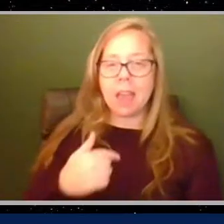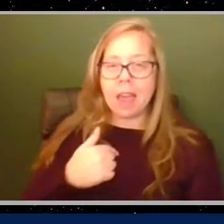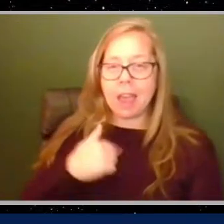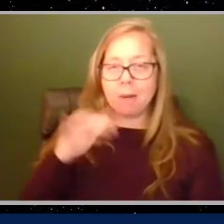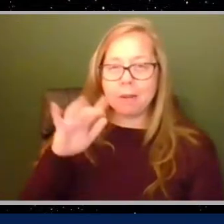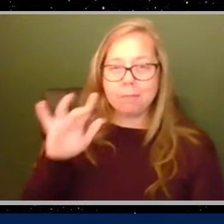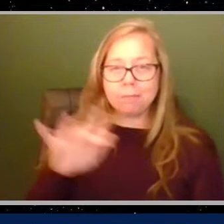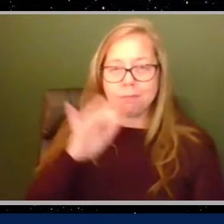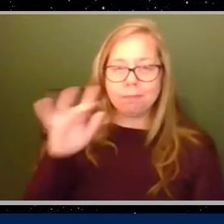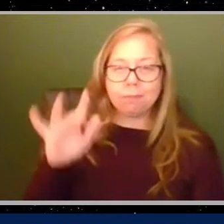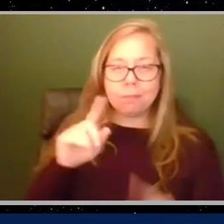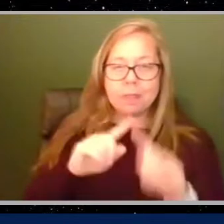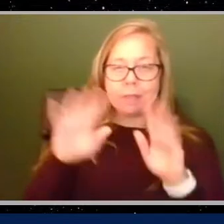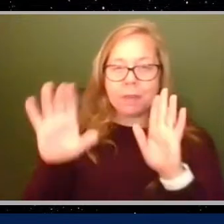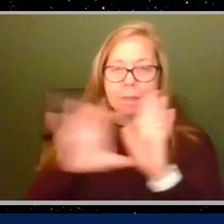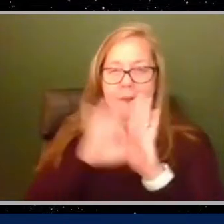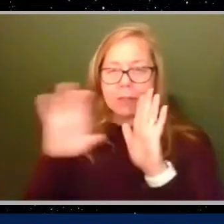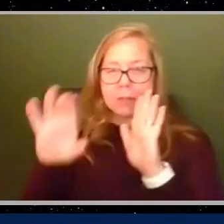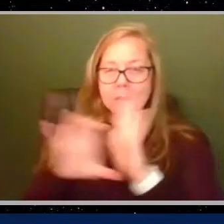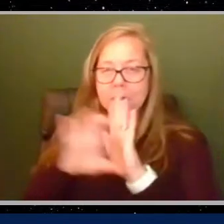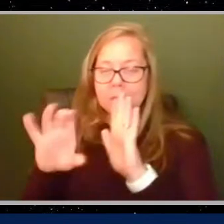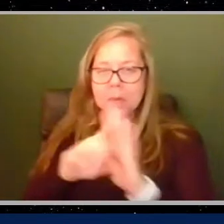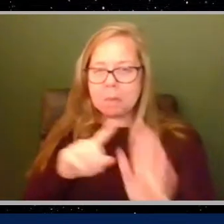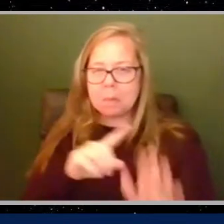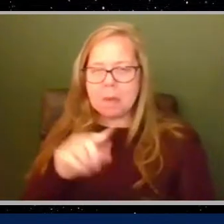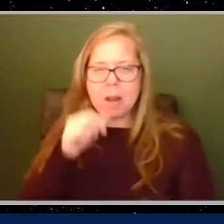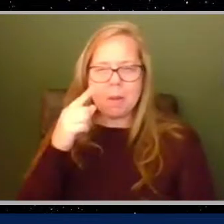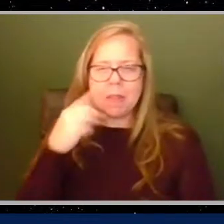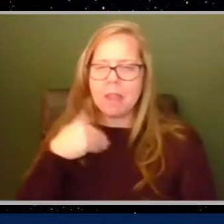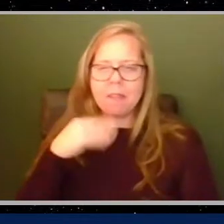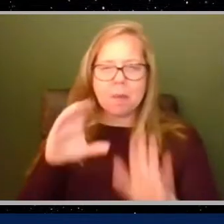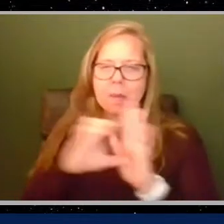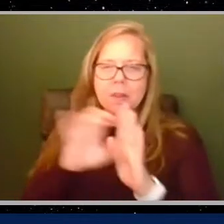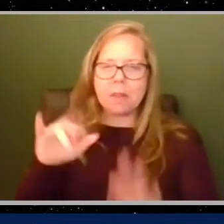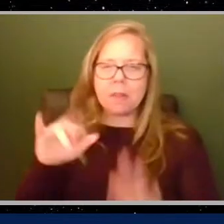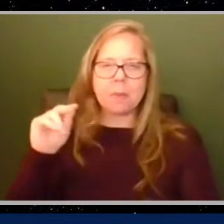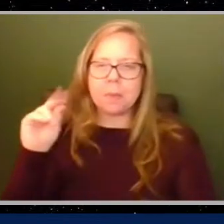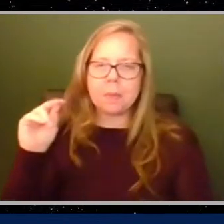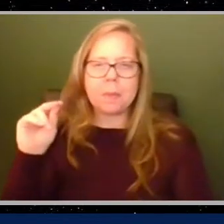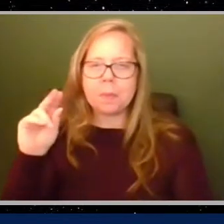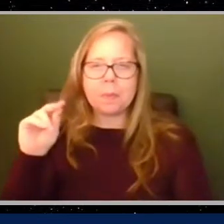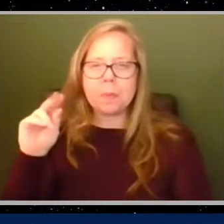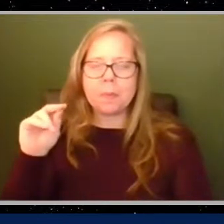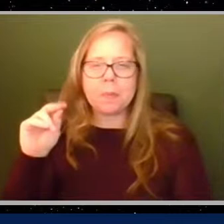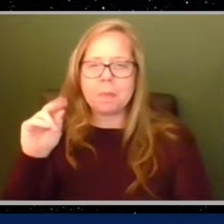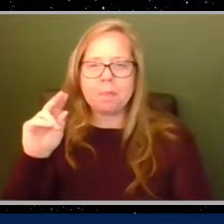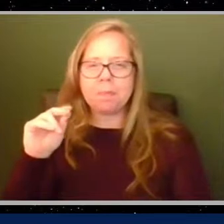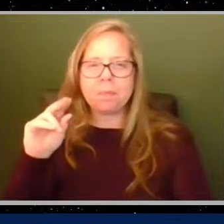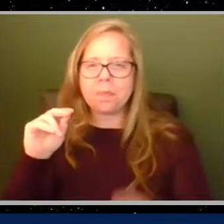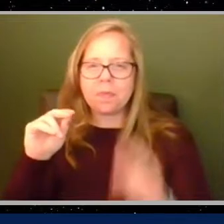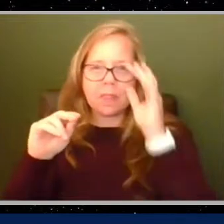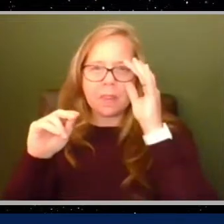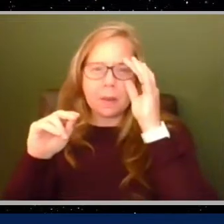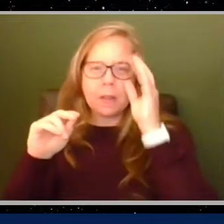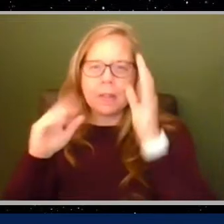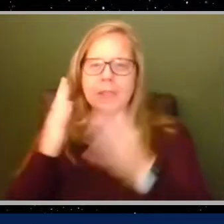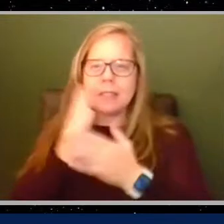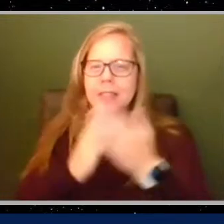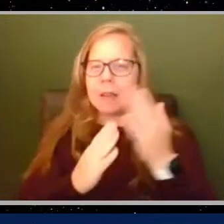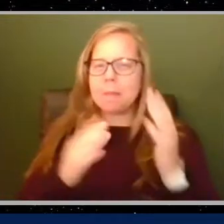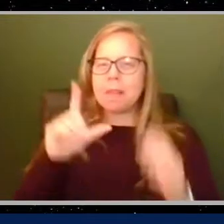that. I don't think I have. I don't believe we do. Yeah, we've got a couple I don't think so. leg prosthetics here, but I don't see